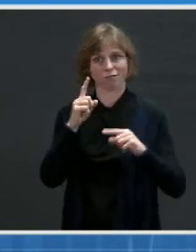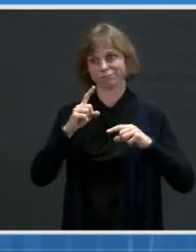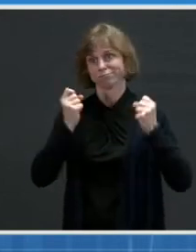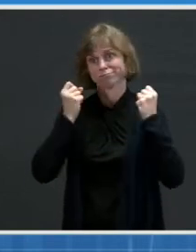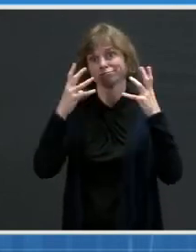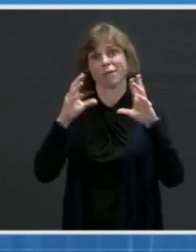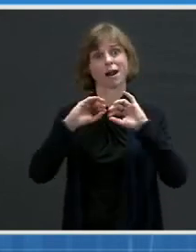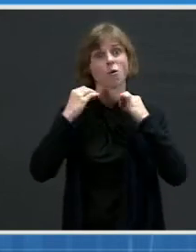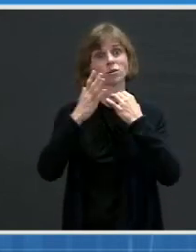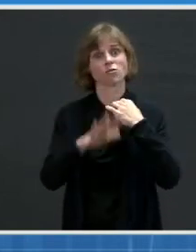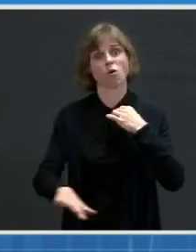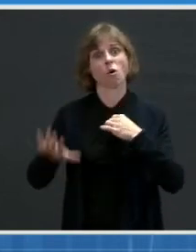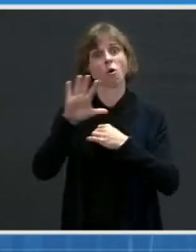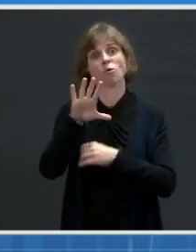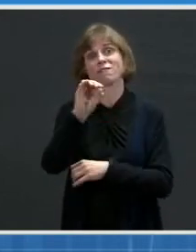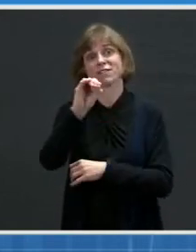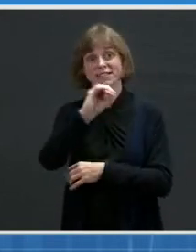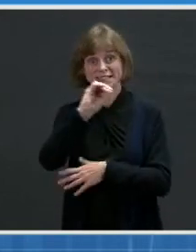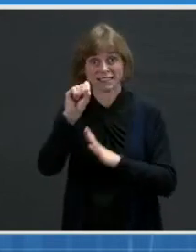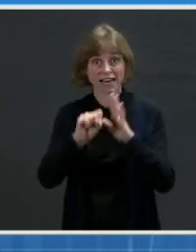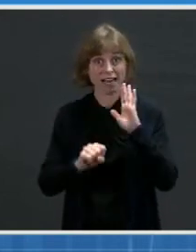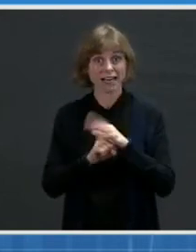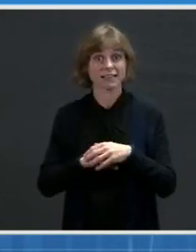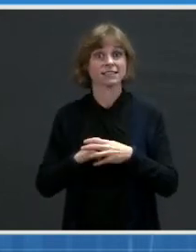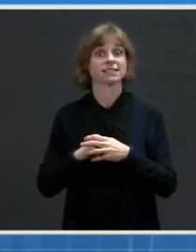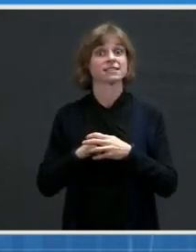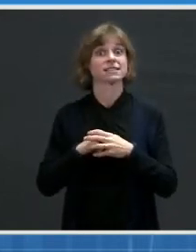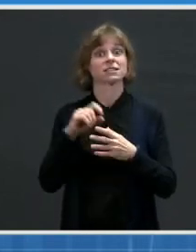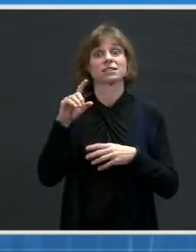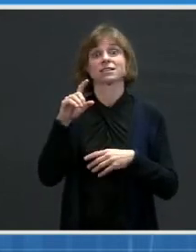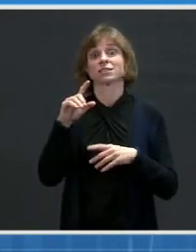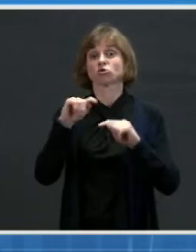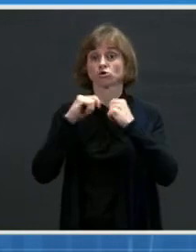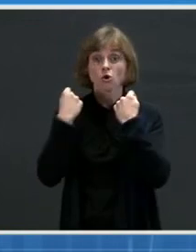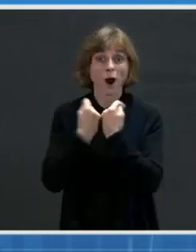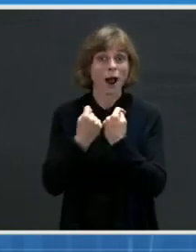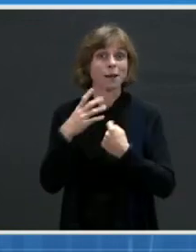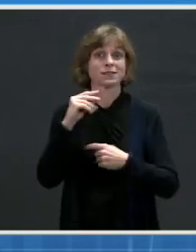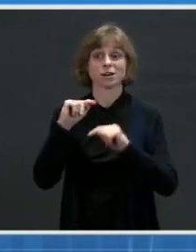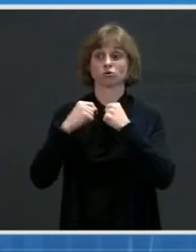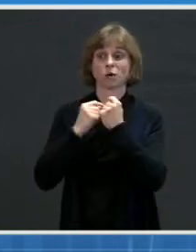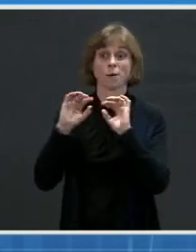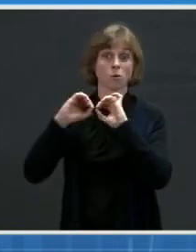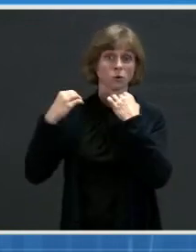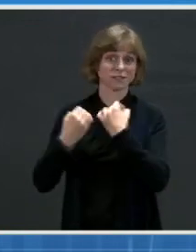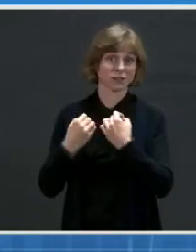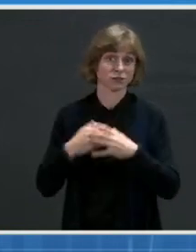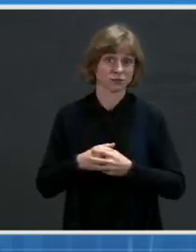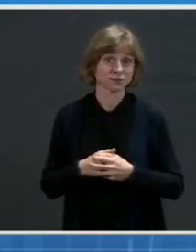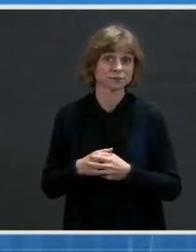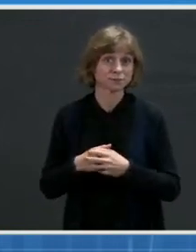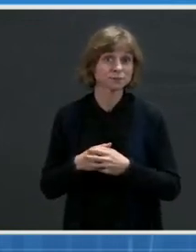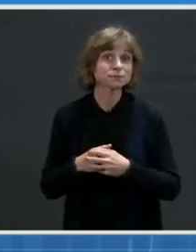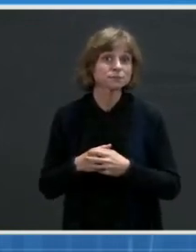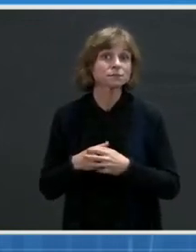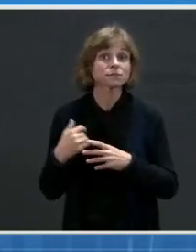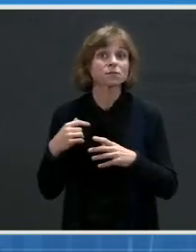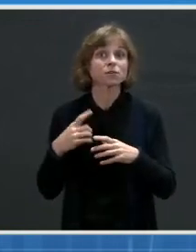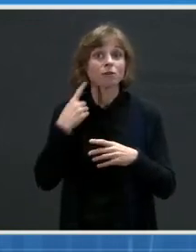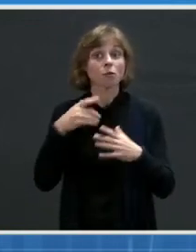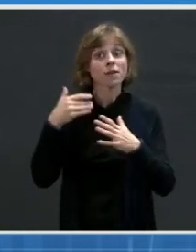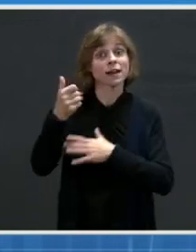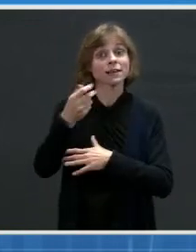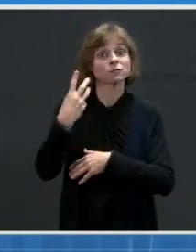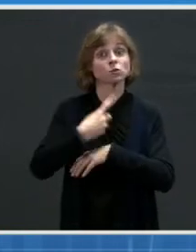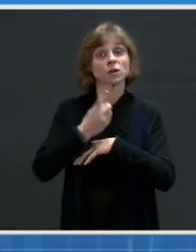states, nearly all territories, and 128 tribes and tribal organizations. Over the next 3 days, these participants